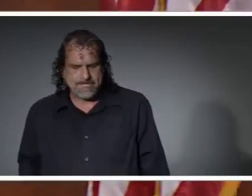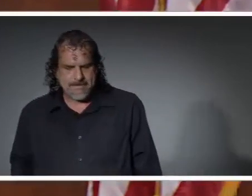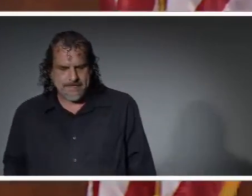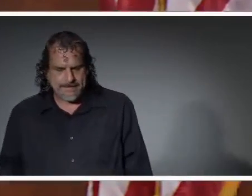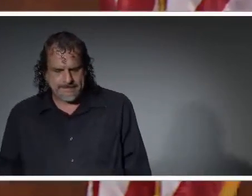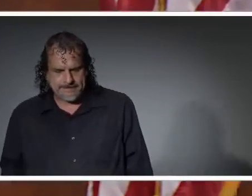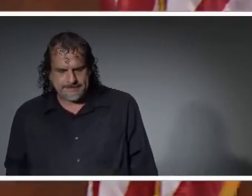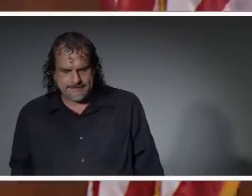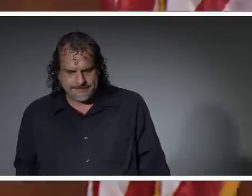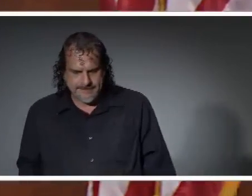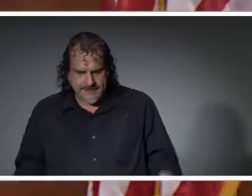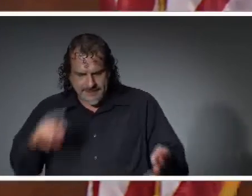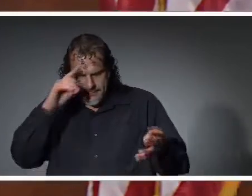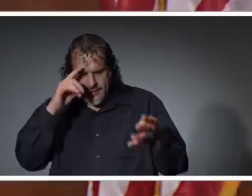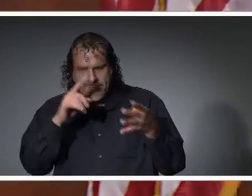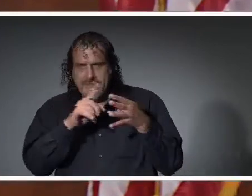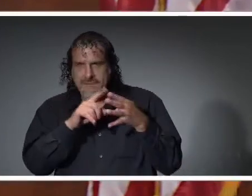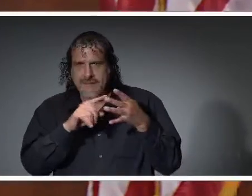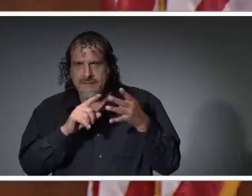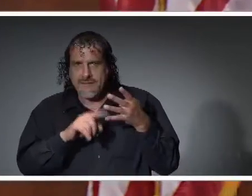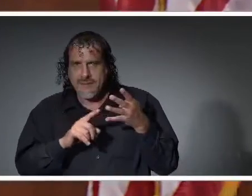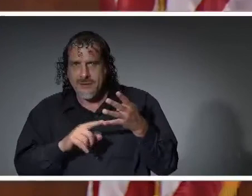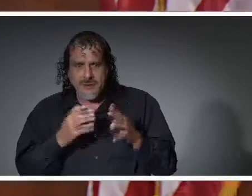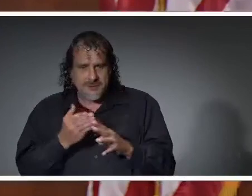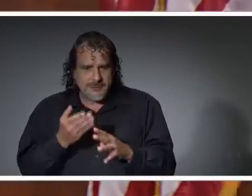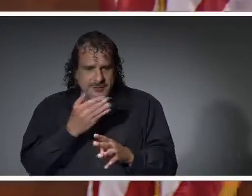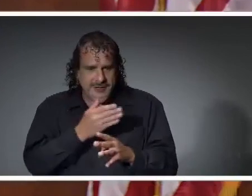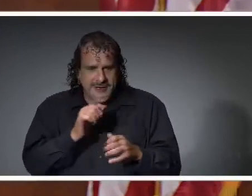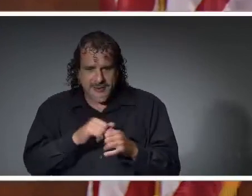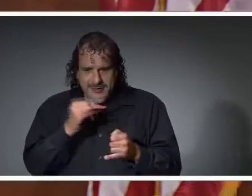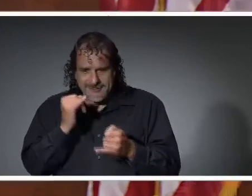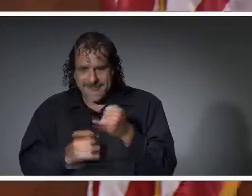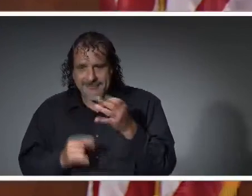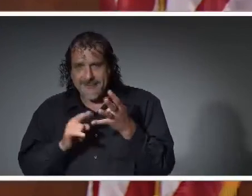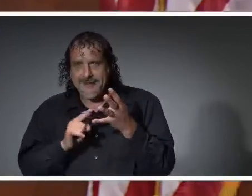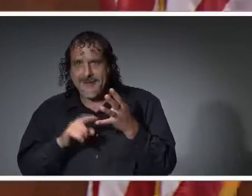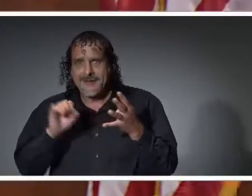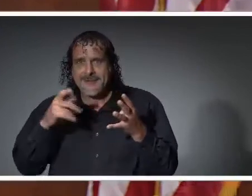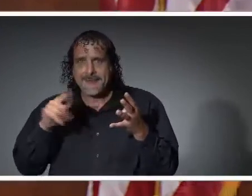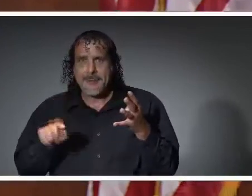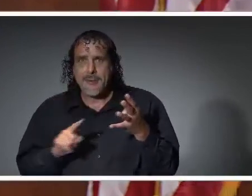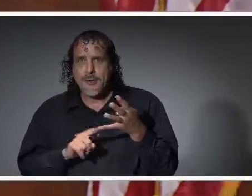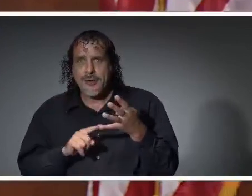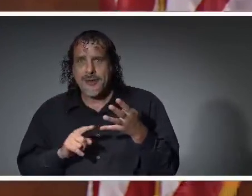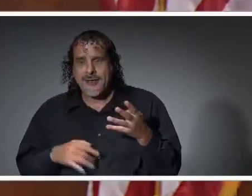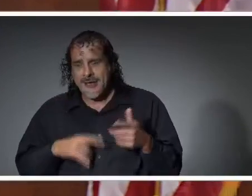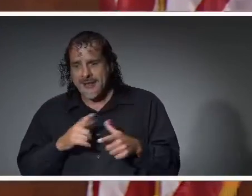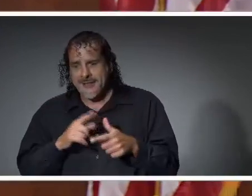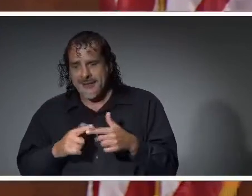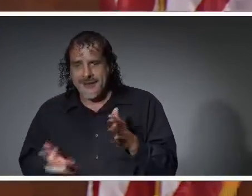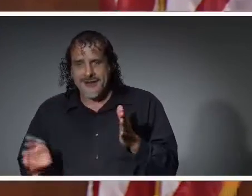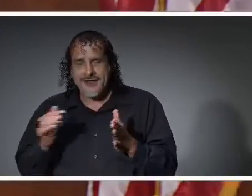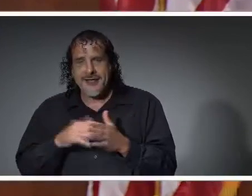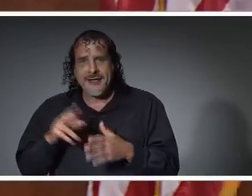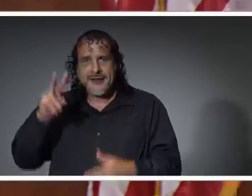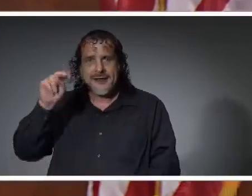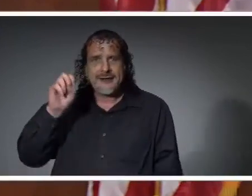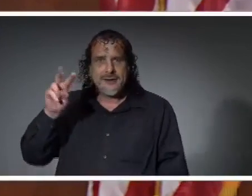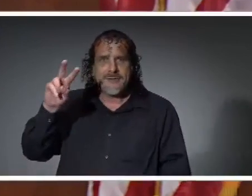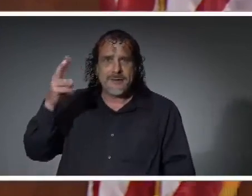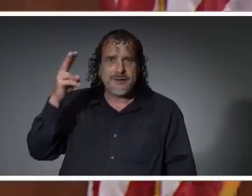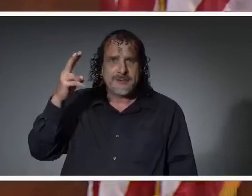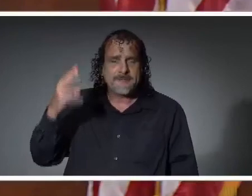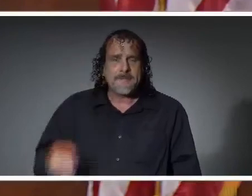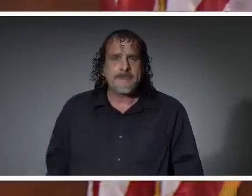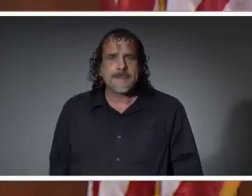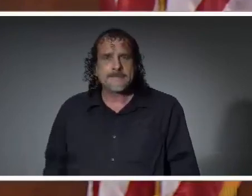4 special elections that we have between now and the end of September, and I'm confident that we will do it the first